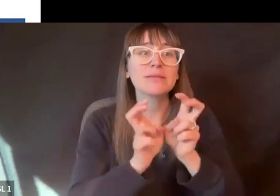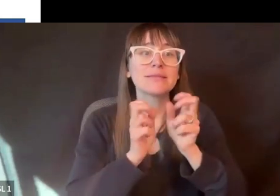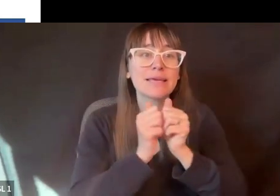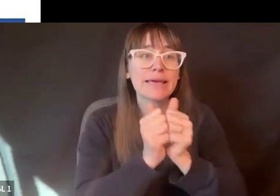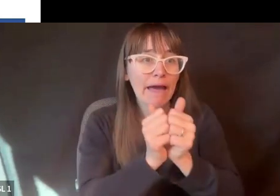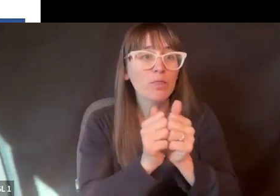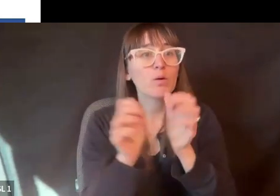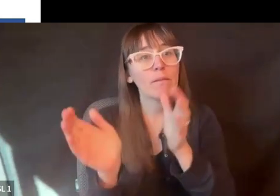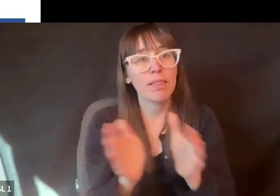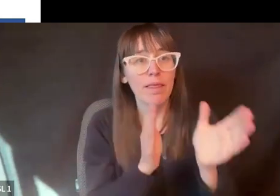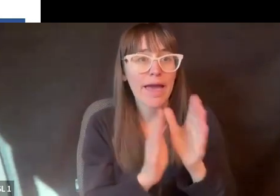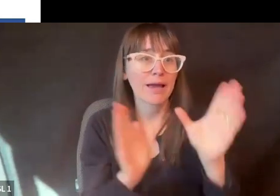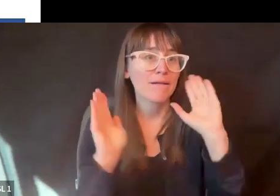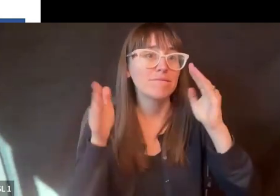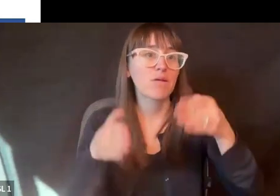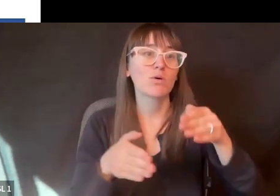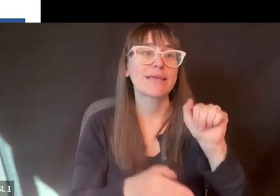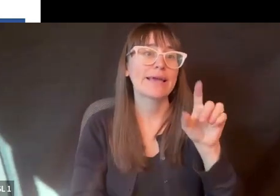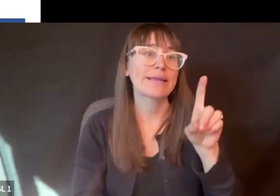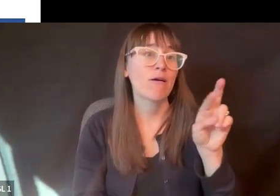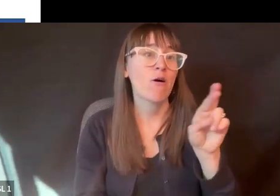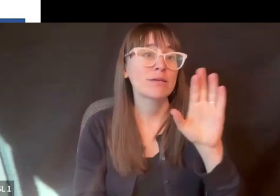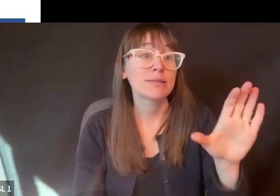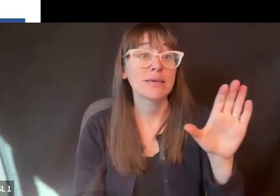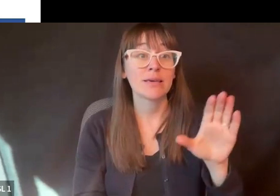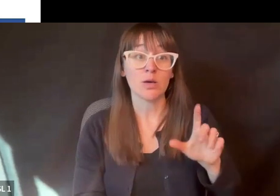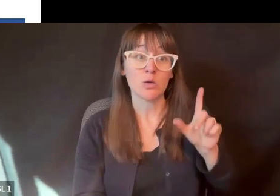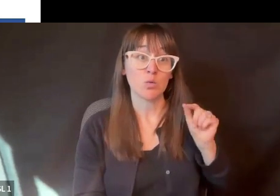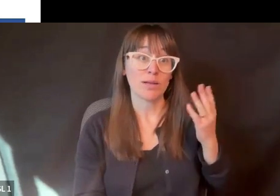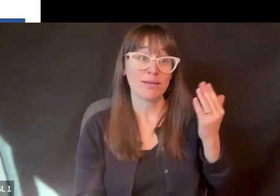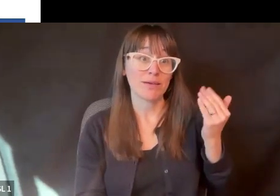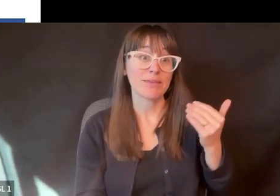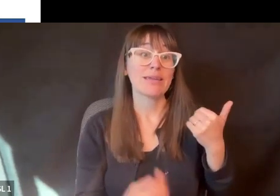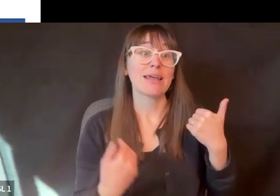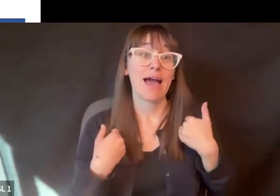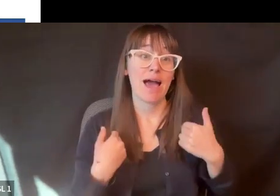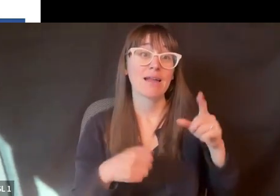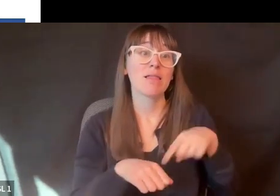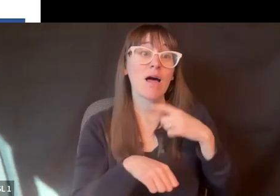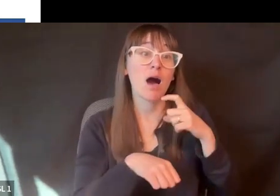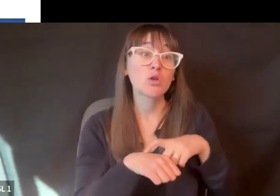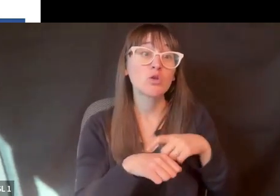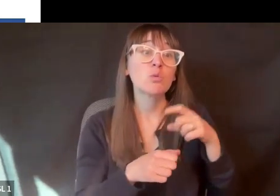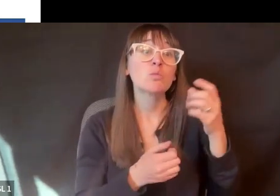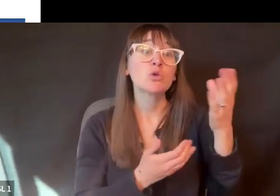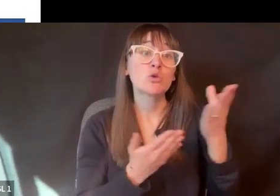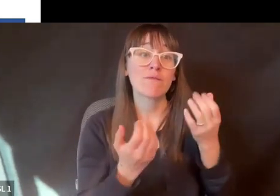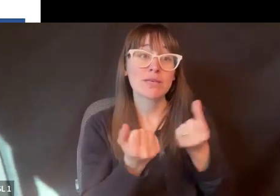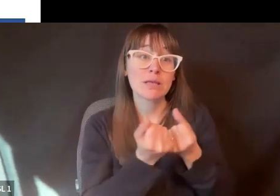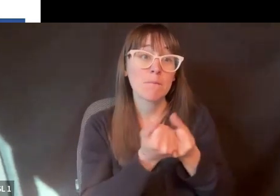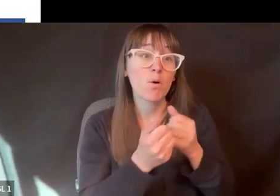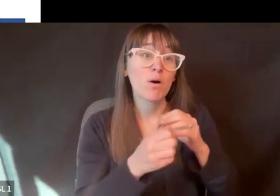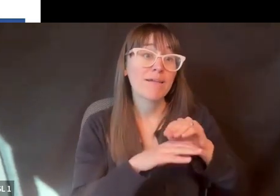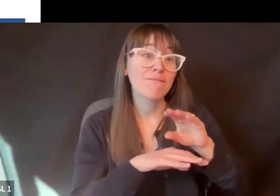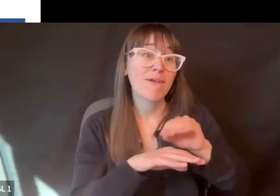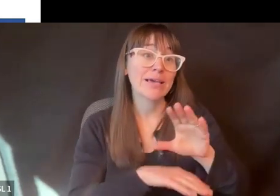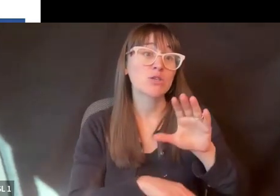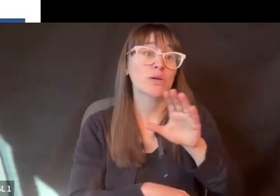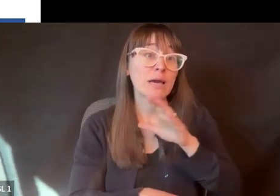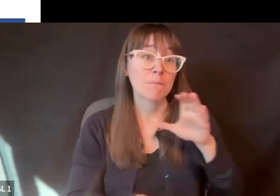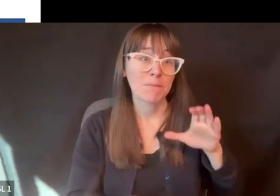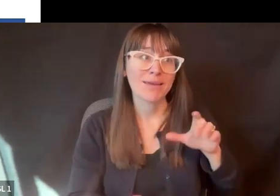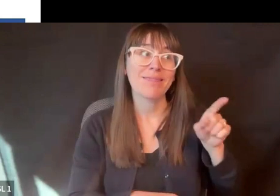to plan around the ADRCs. In 2015, we had the Long-Term Services and Supports Advisory